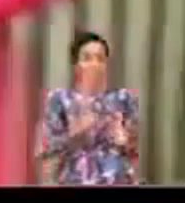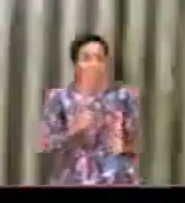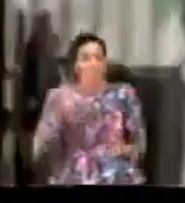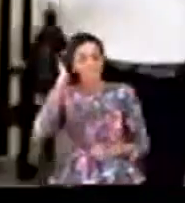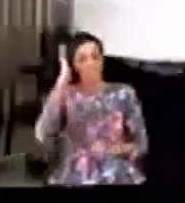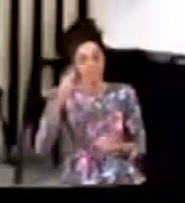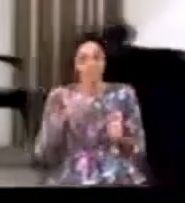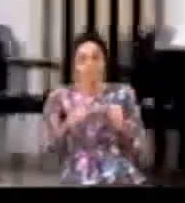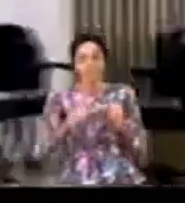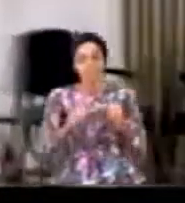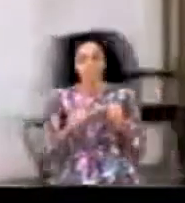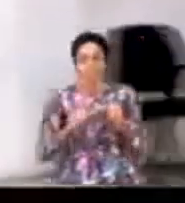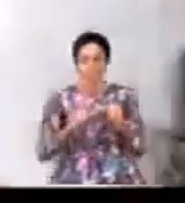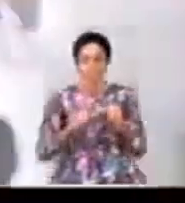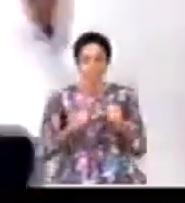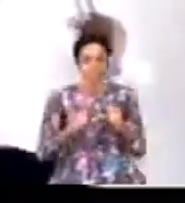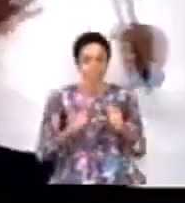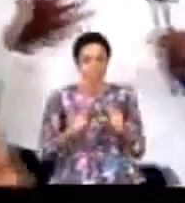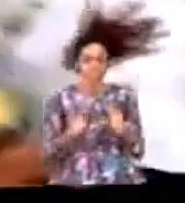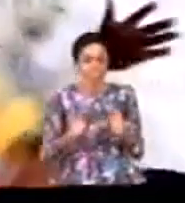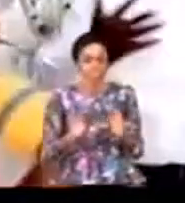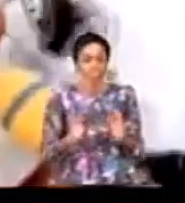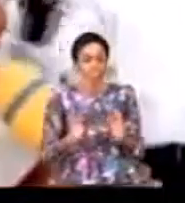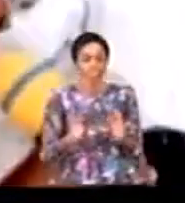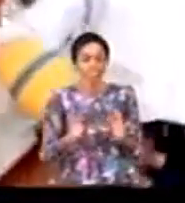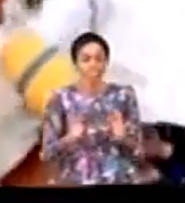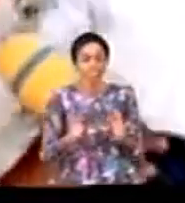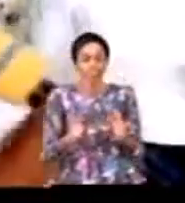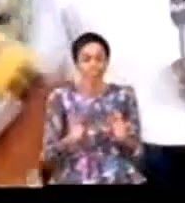on, I'll carry